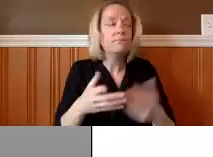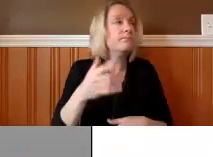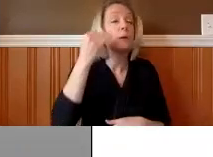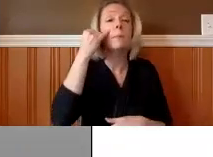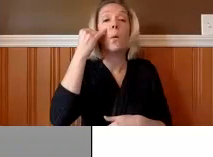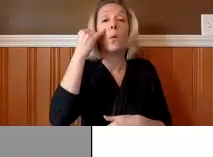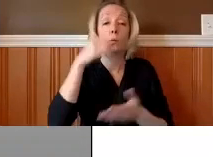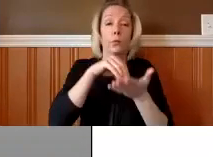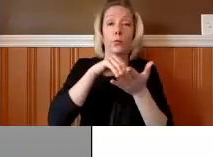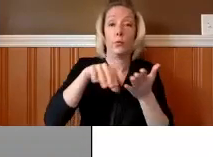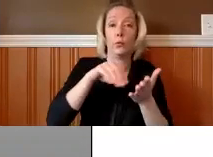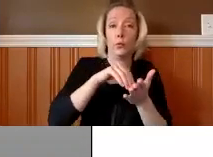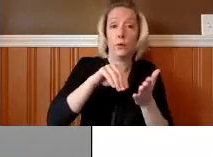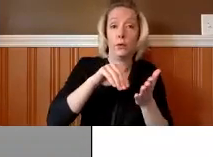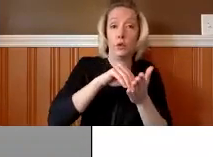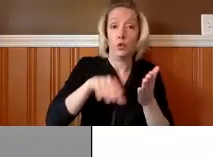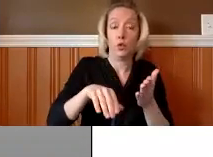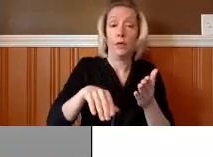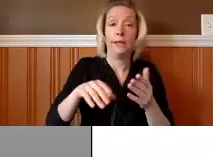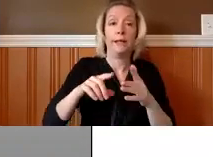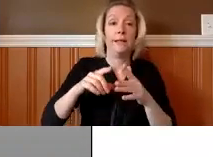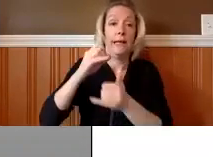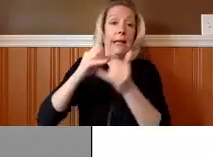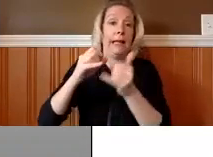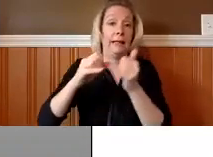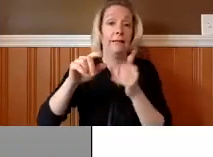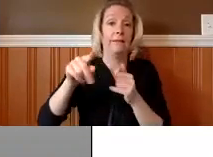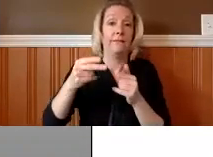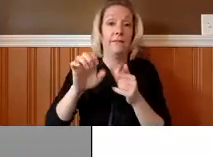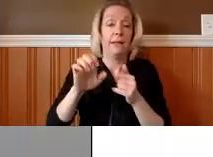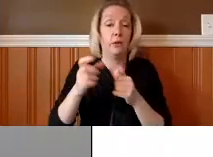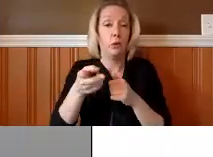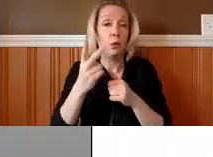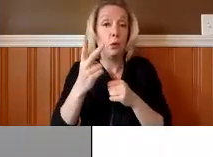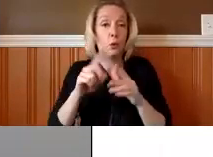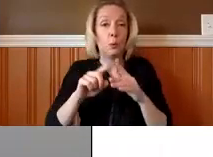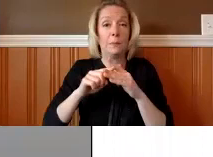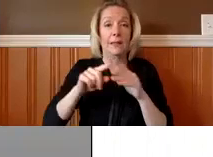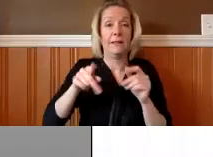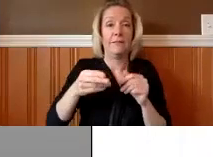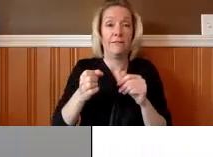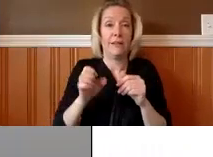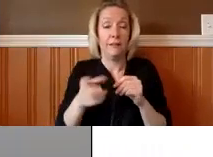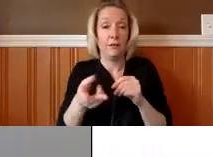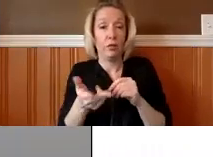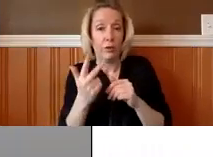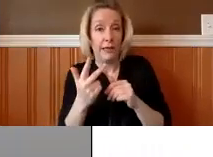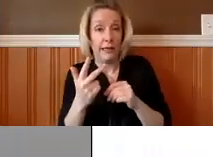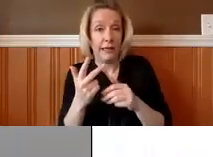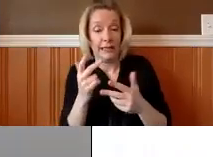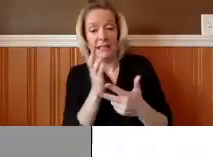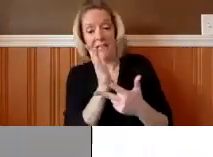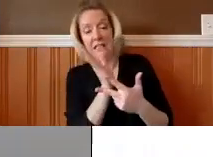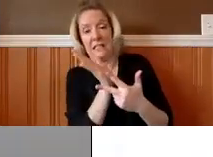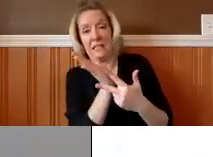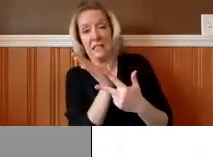is in high phase 2 into phase 3, even into phase 3, we're going to see that they've resolved or nearly resolved